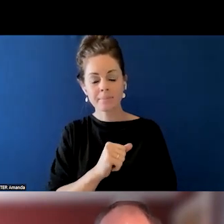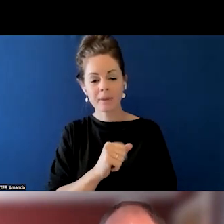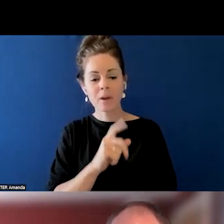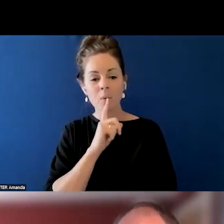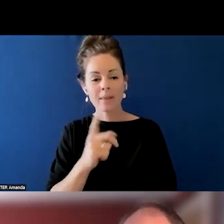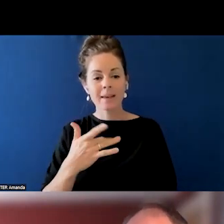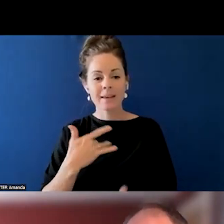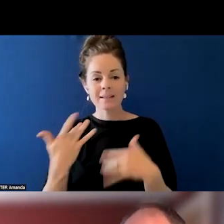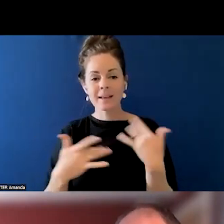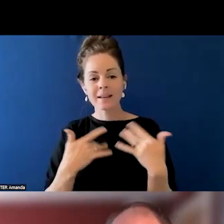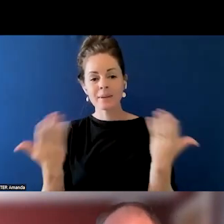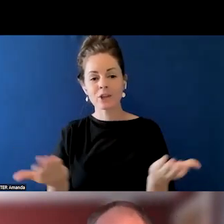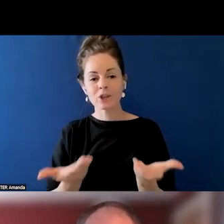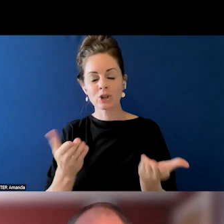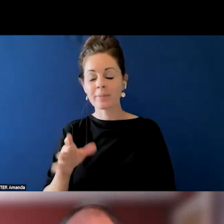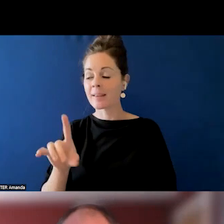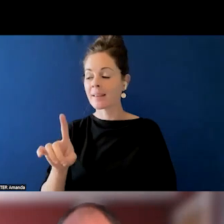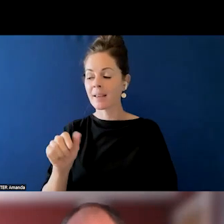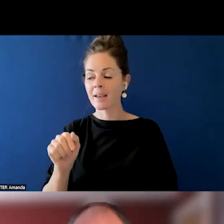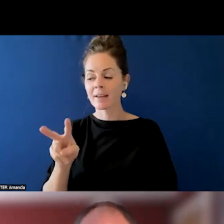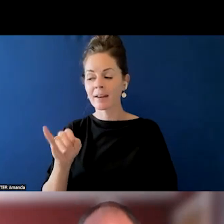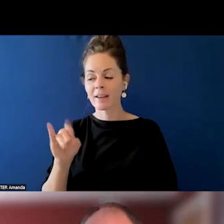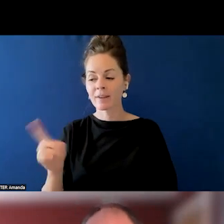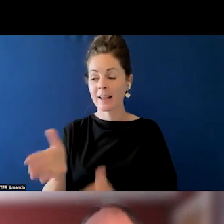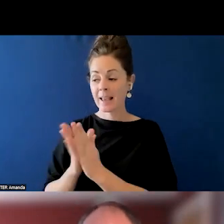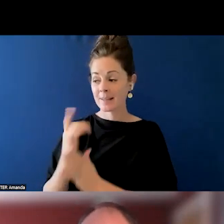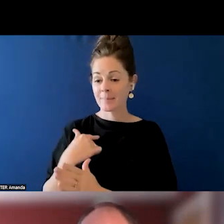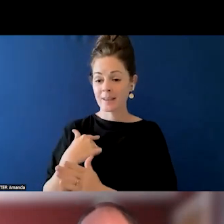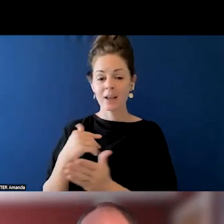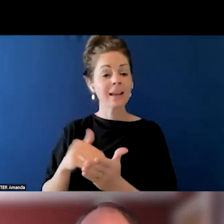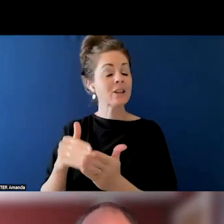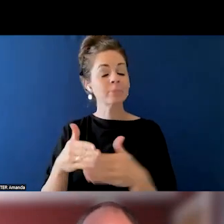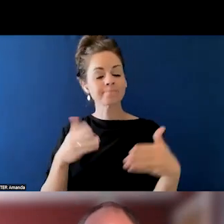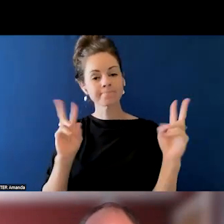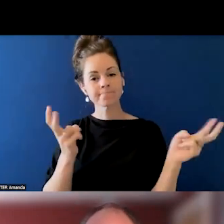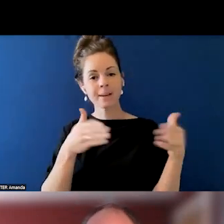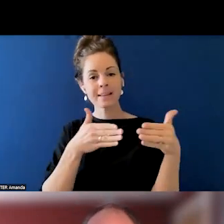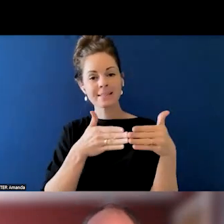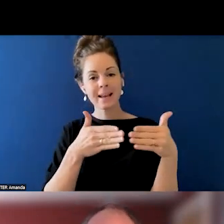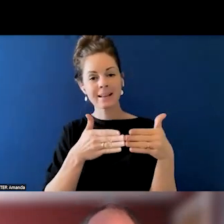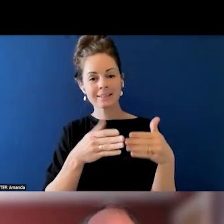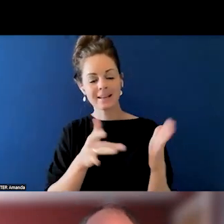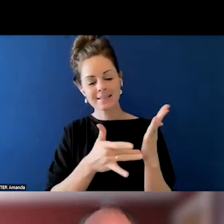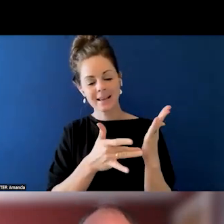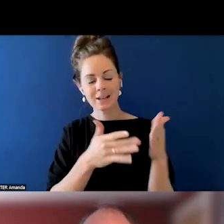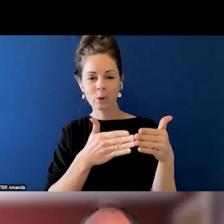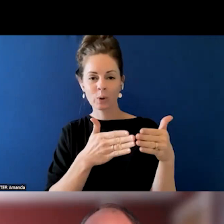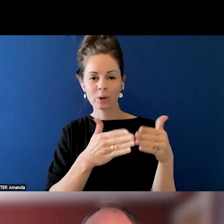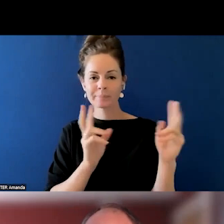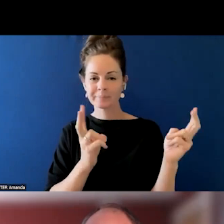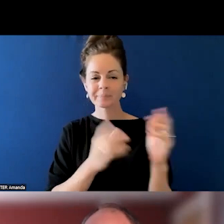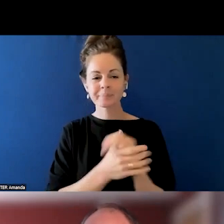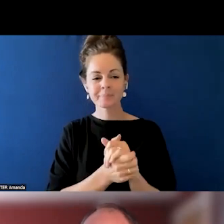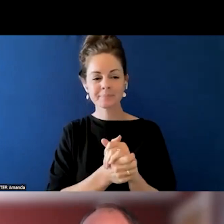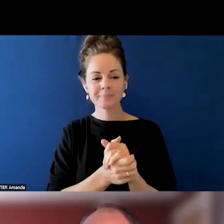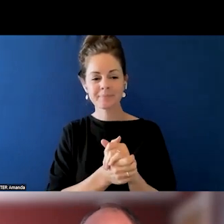to be here. David asked if I would have an occasional tech corner. And so hoping to touch on